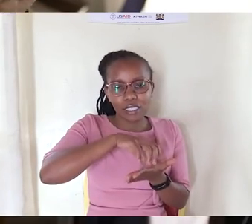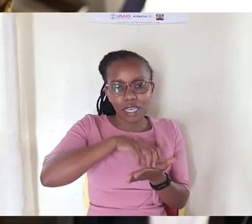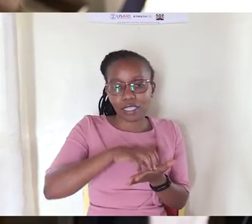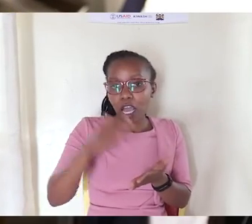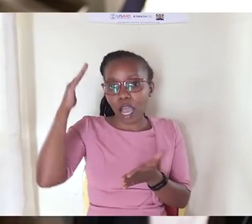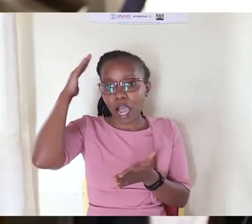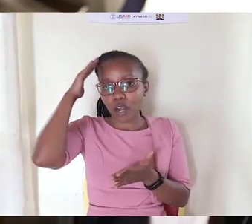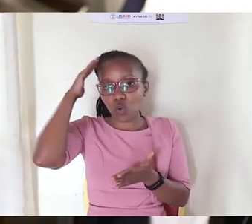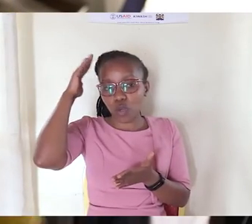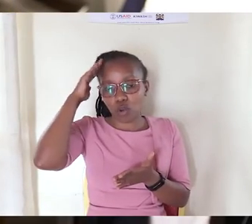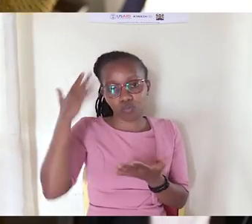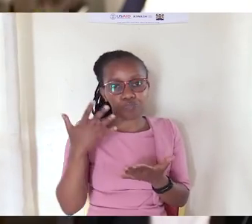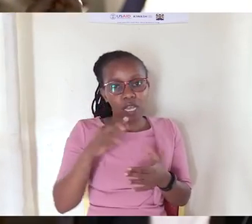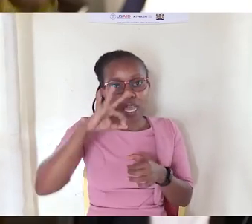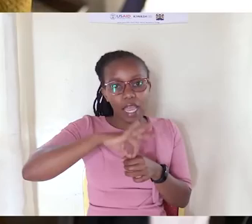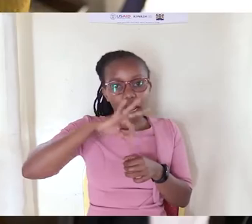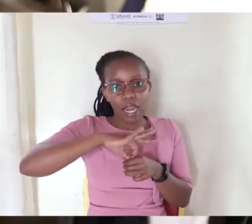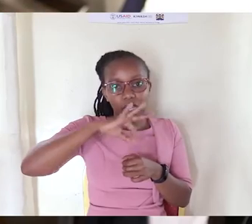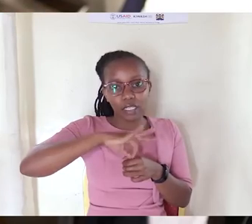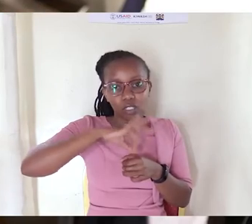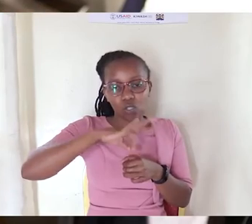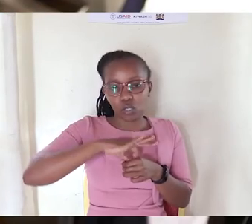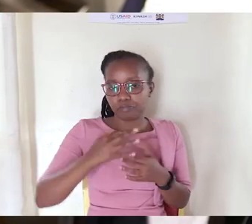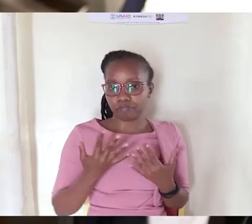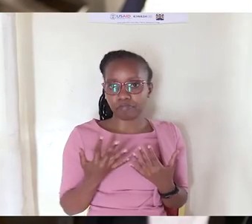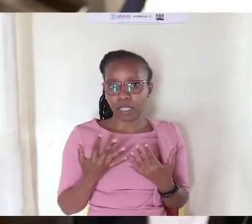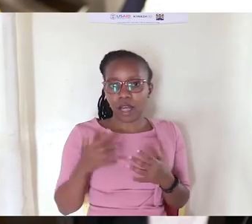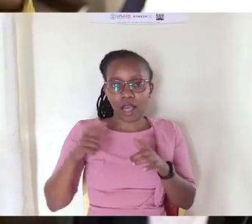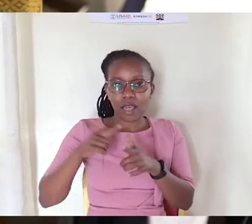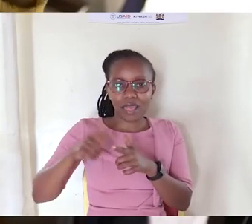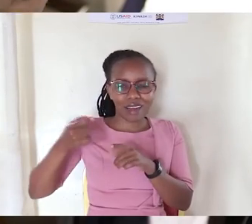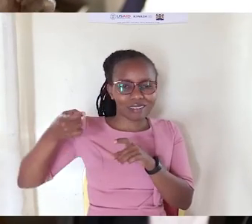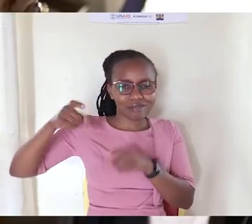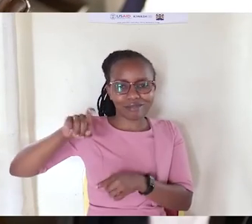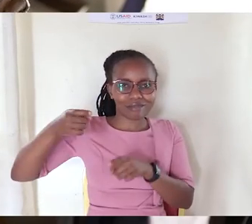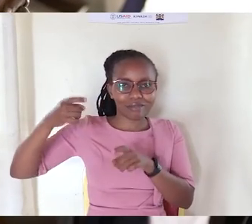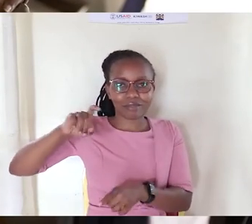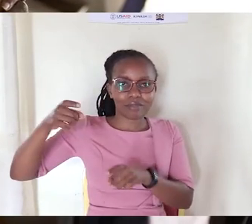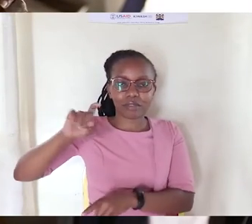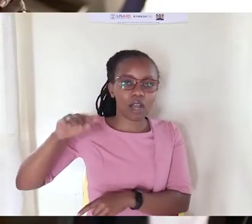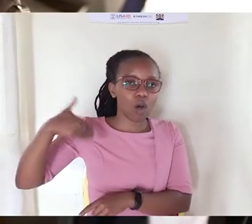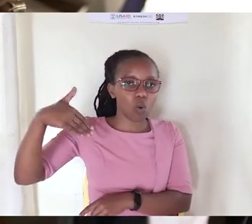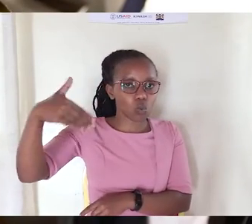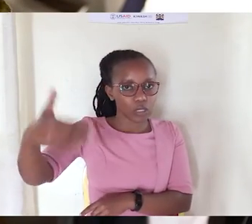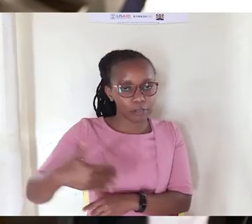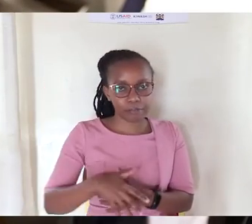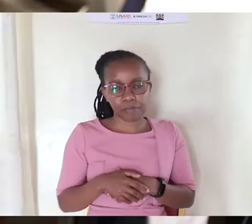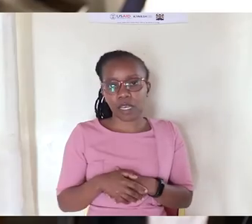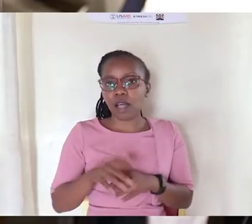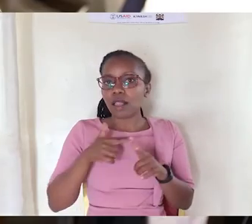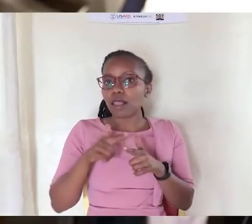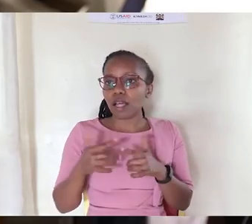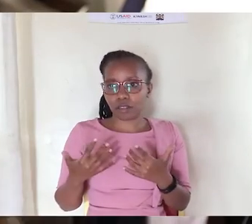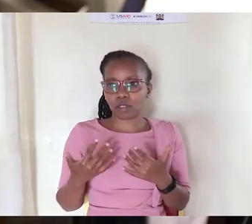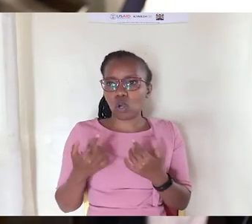we know that during elections, those cases triple, times five, then how can we